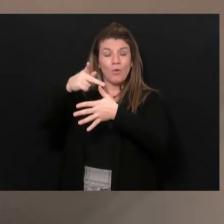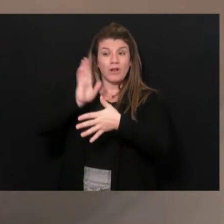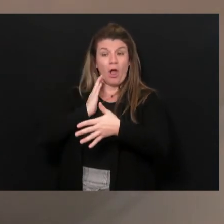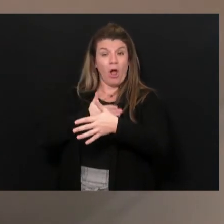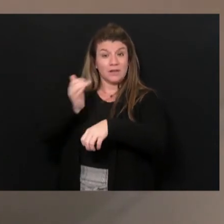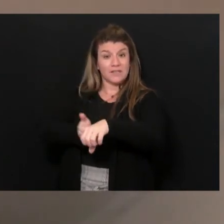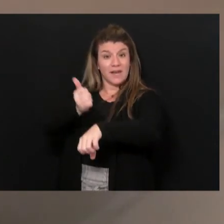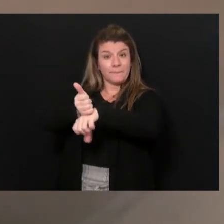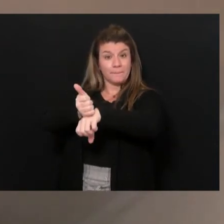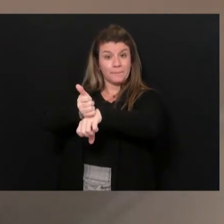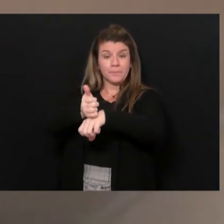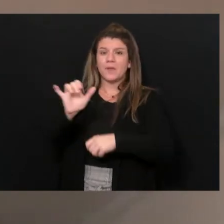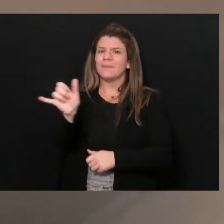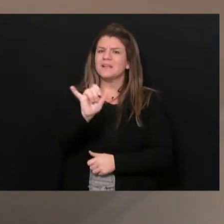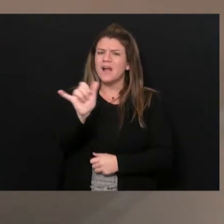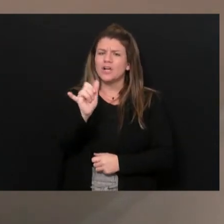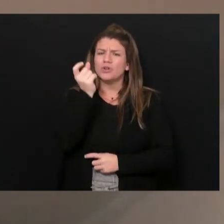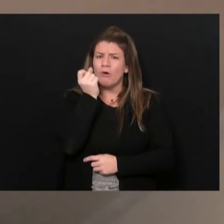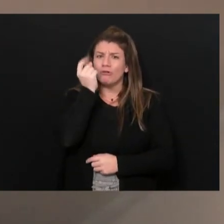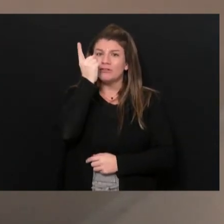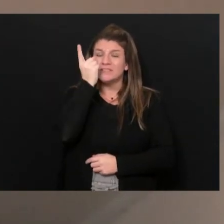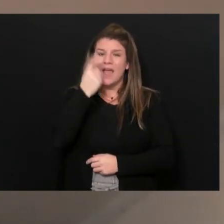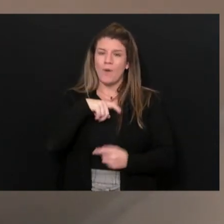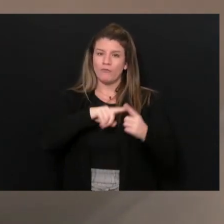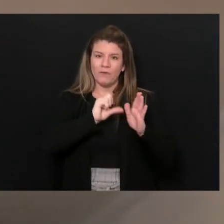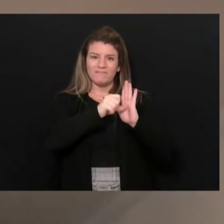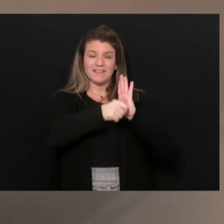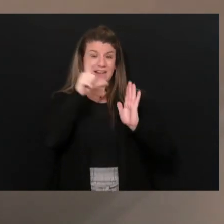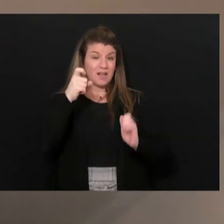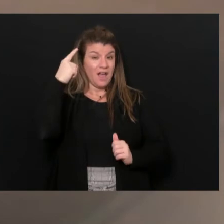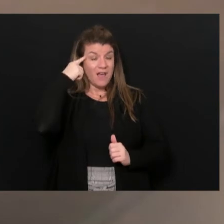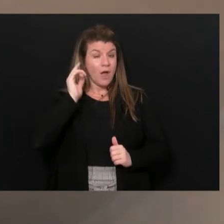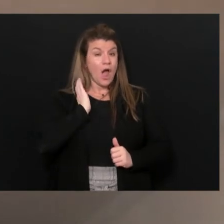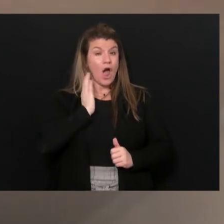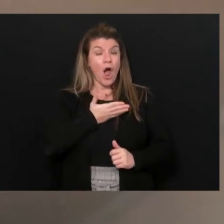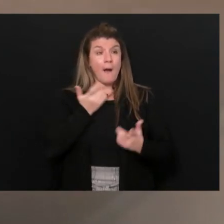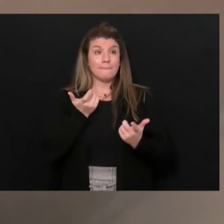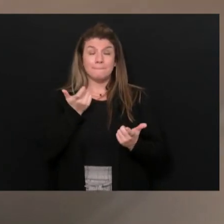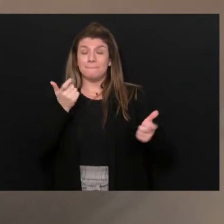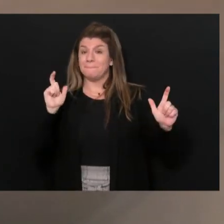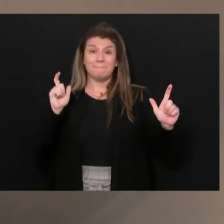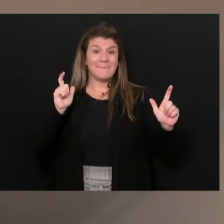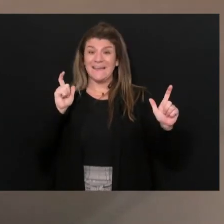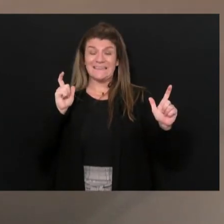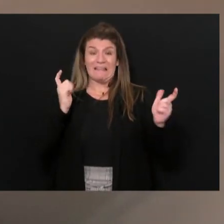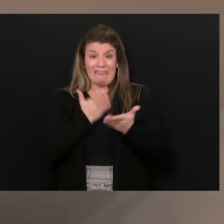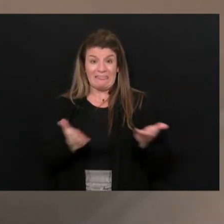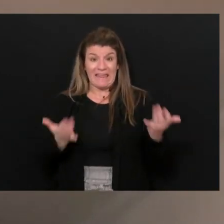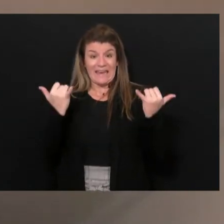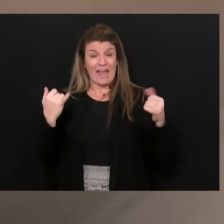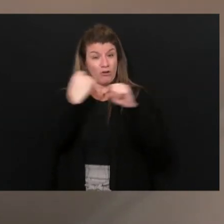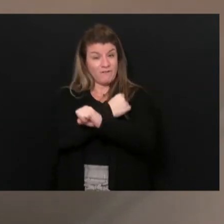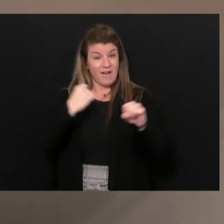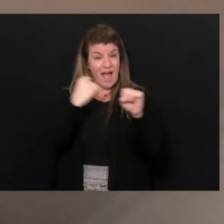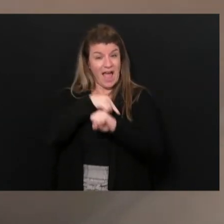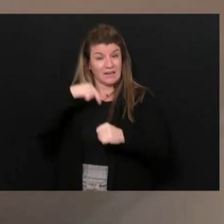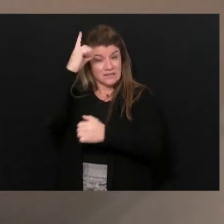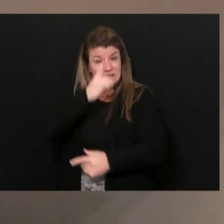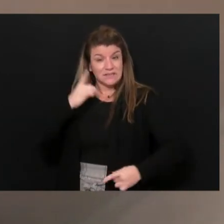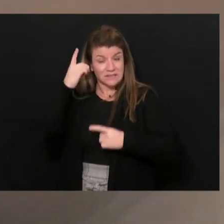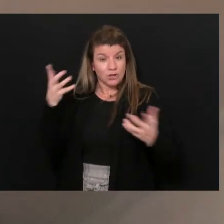important to finally reemphasize what the governor said. Our greatest tool against COVID-19 right now is wearing